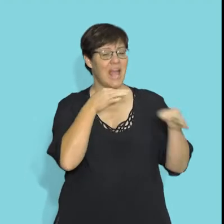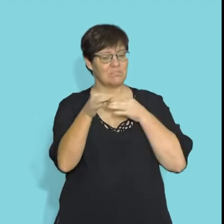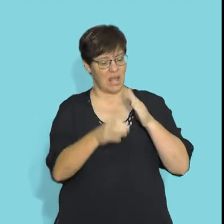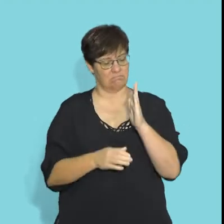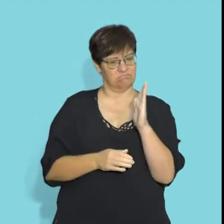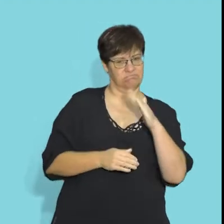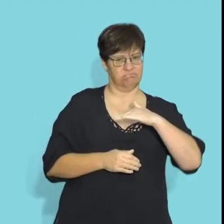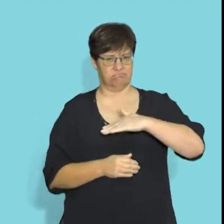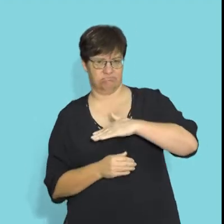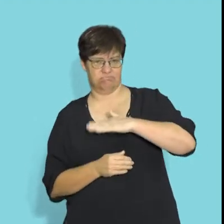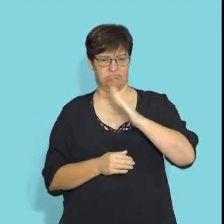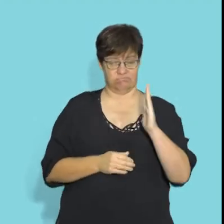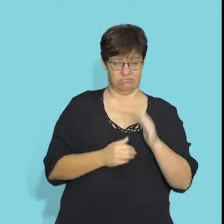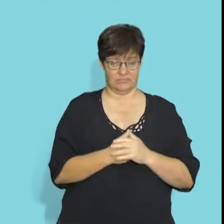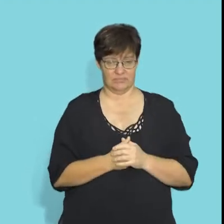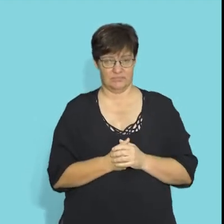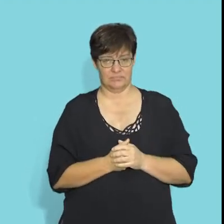describe the steepness of a graph.